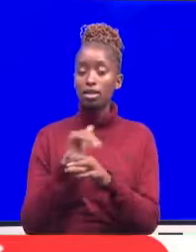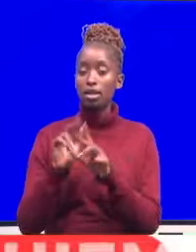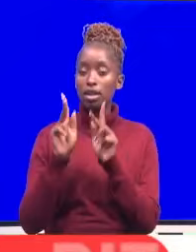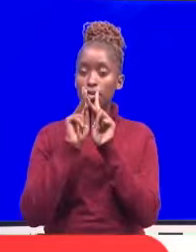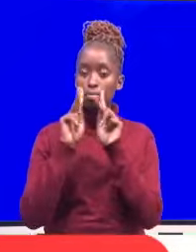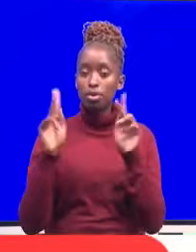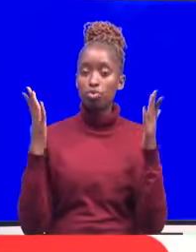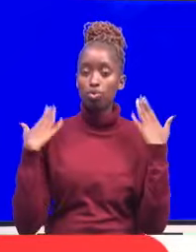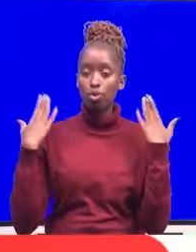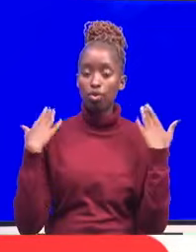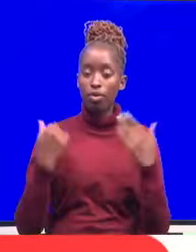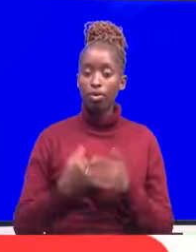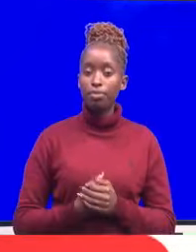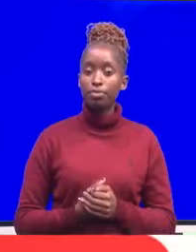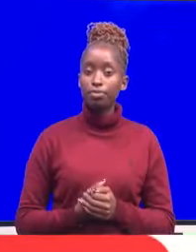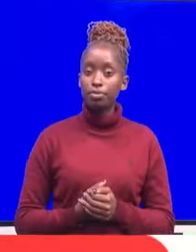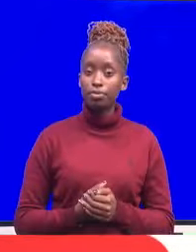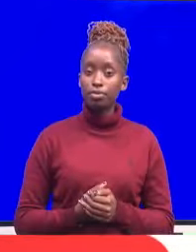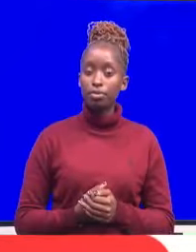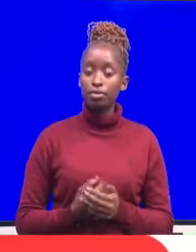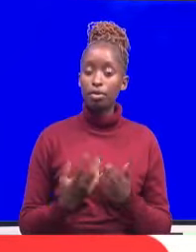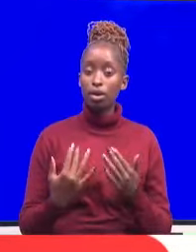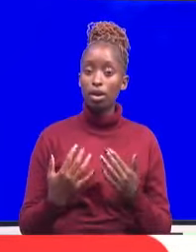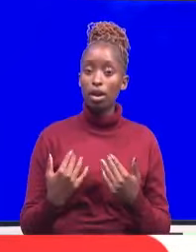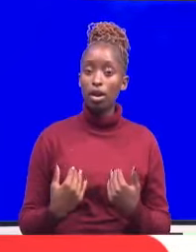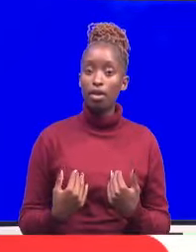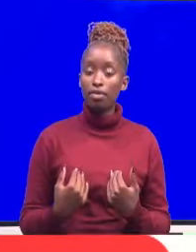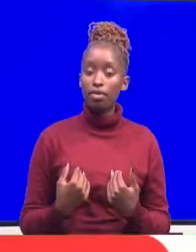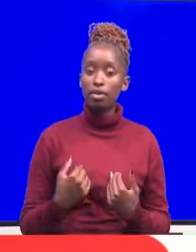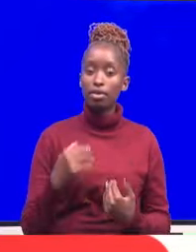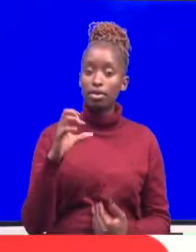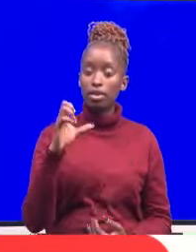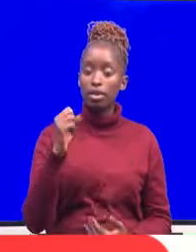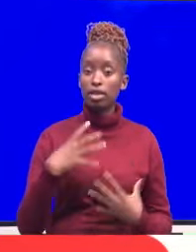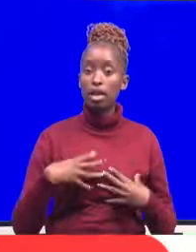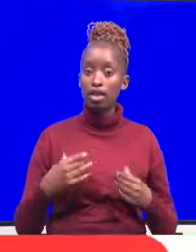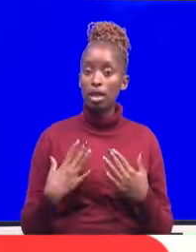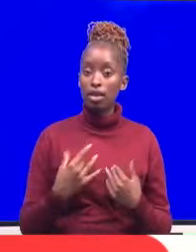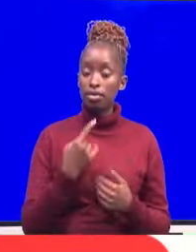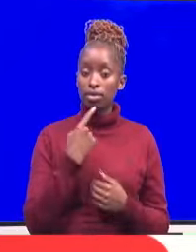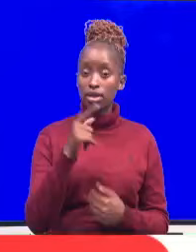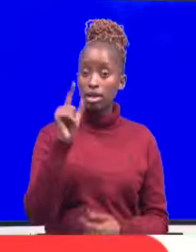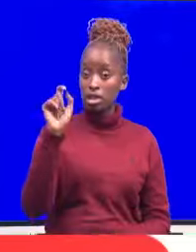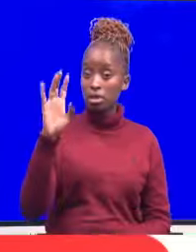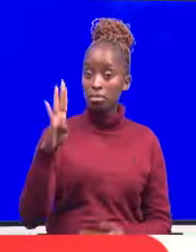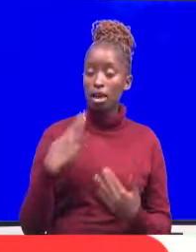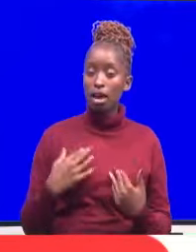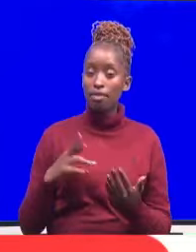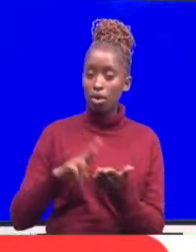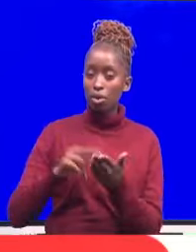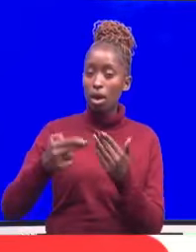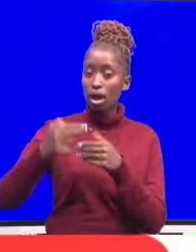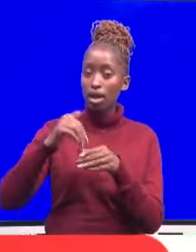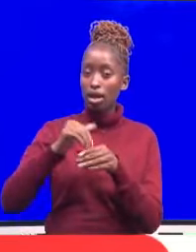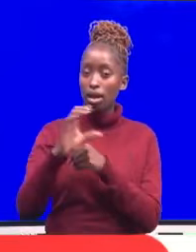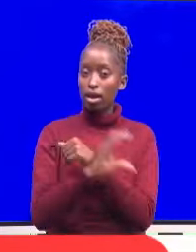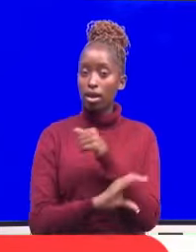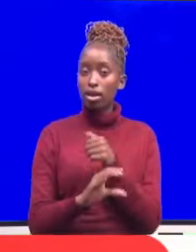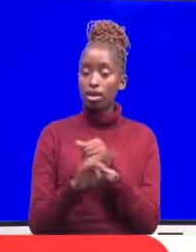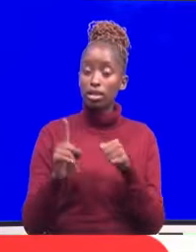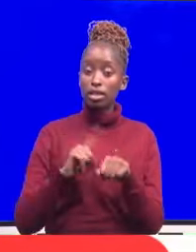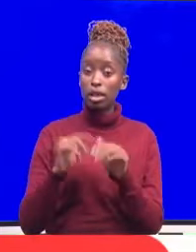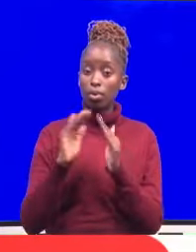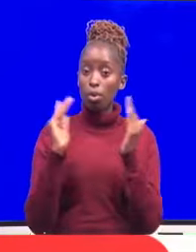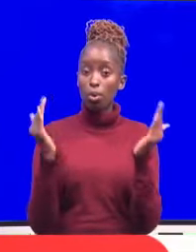Health Cabinet Secretary Susan Nakhumicha has decried the high cases of tuberculosis being recorded in the country, even as the